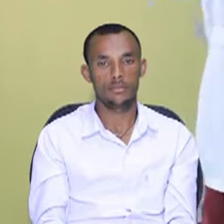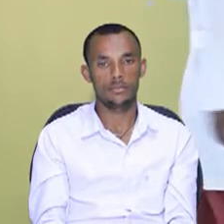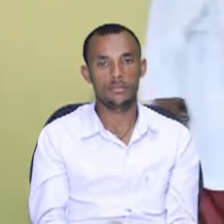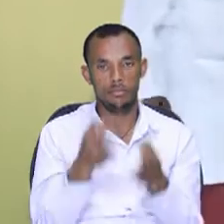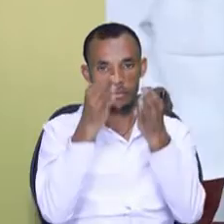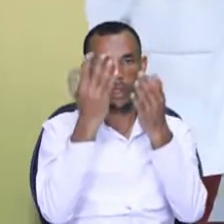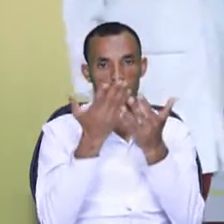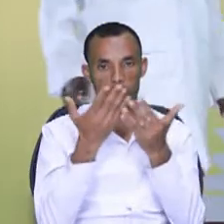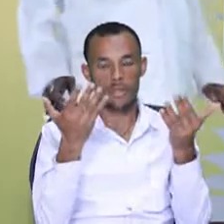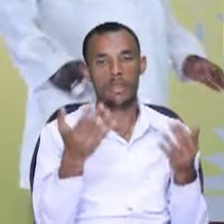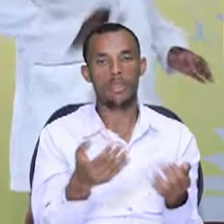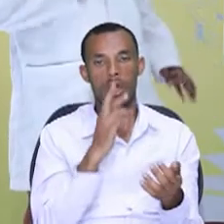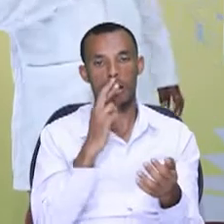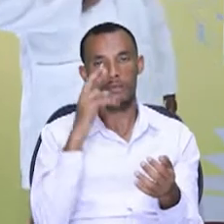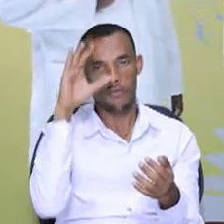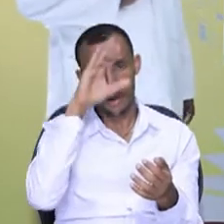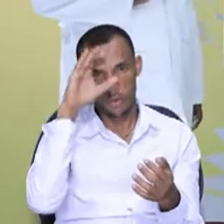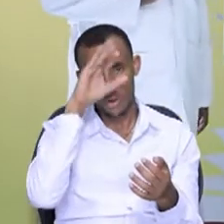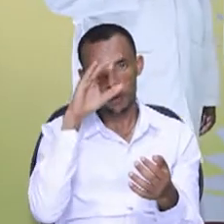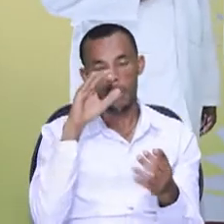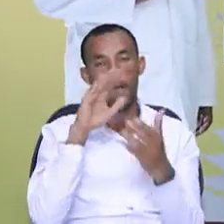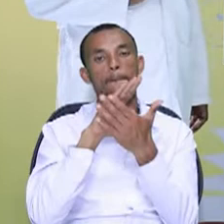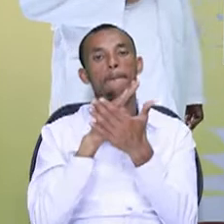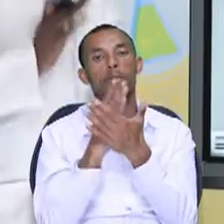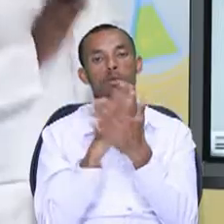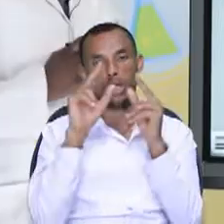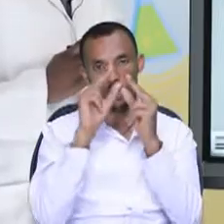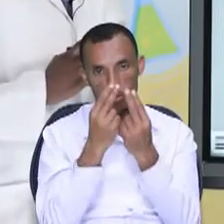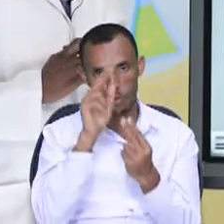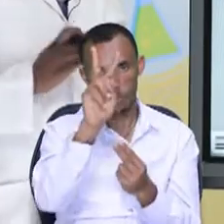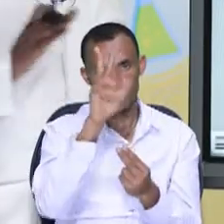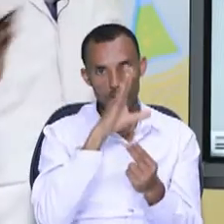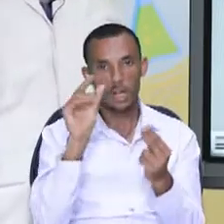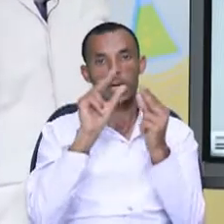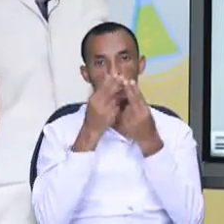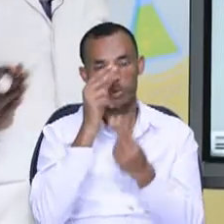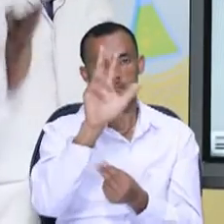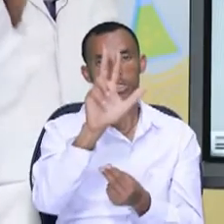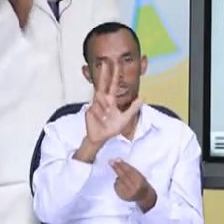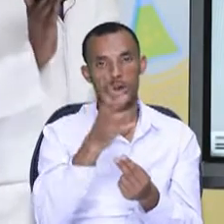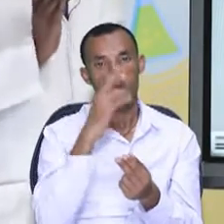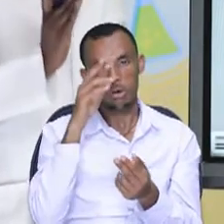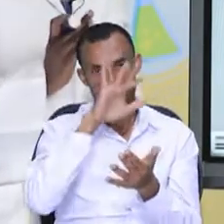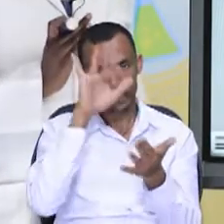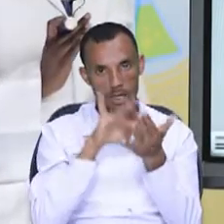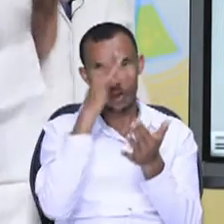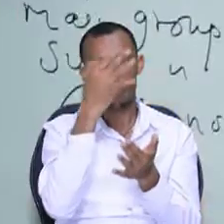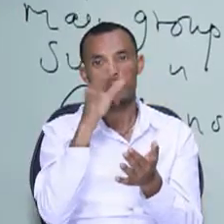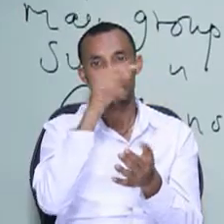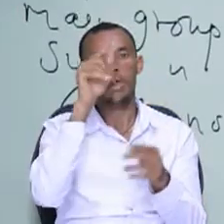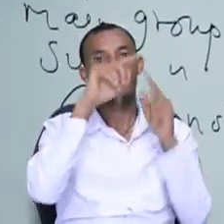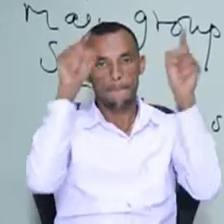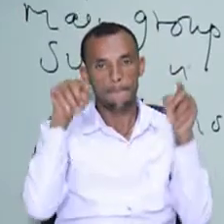elements. Transition elements are found between in group 2 and group 3 or at the center of